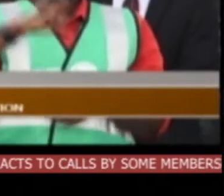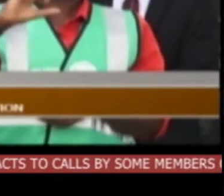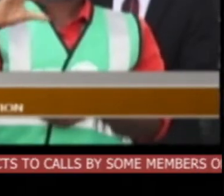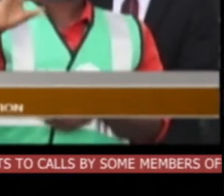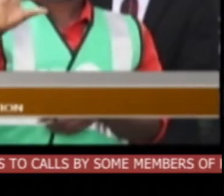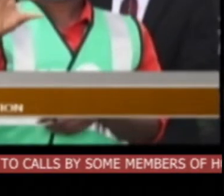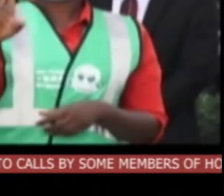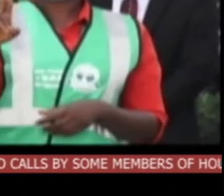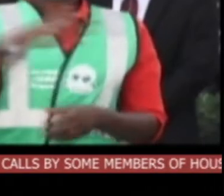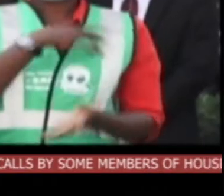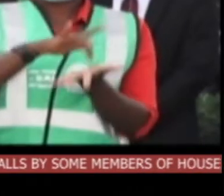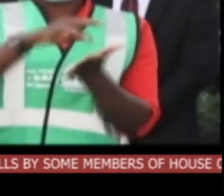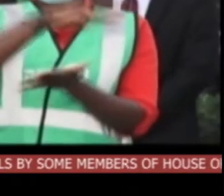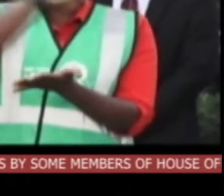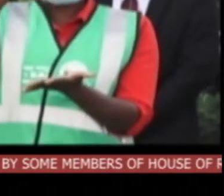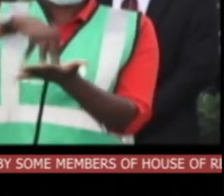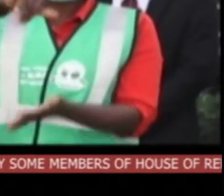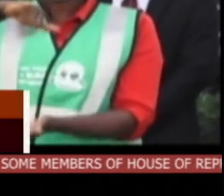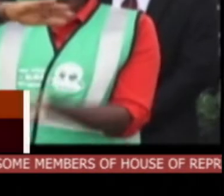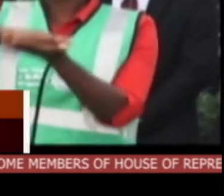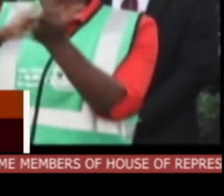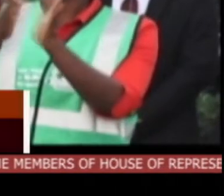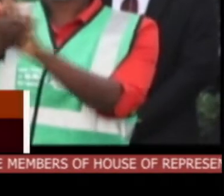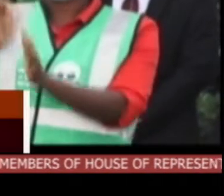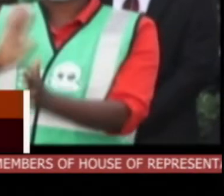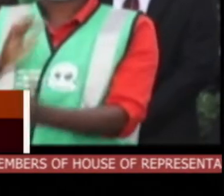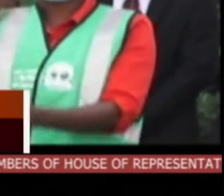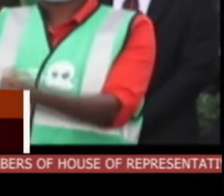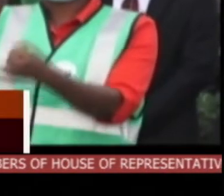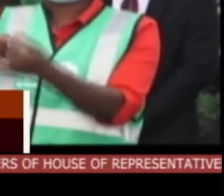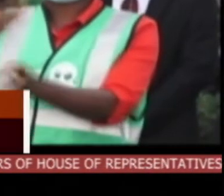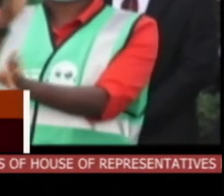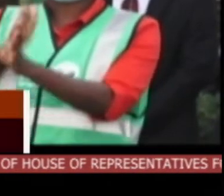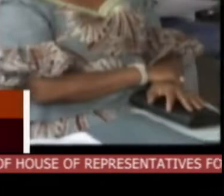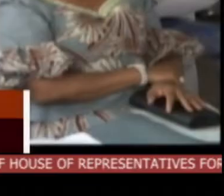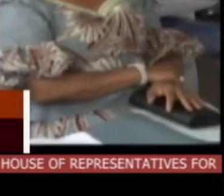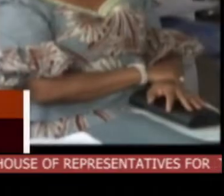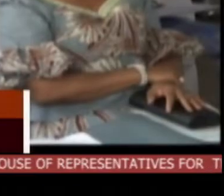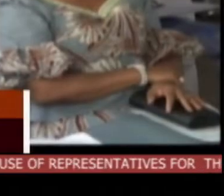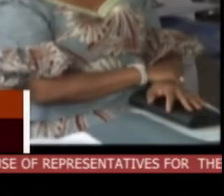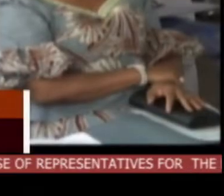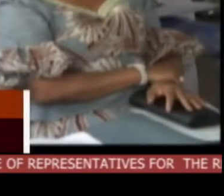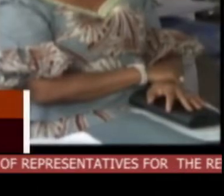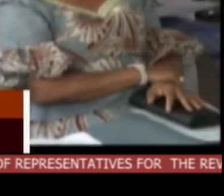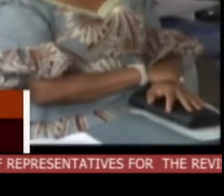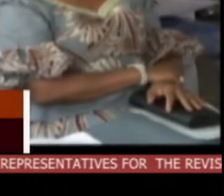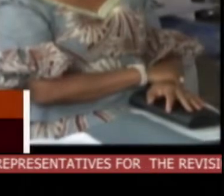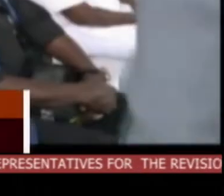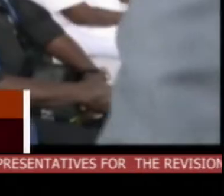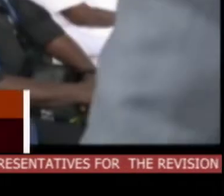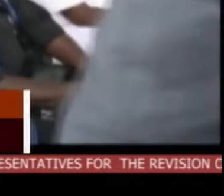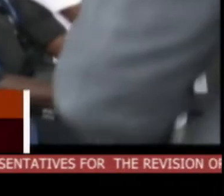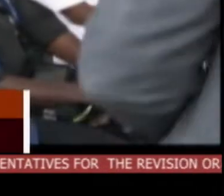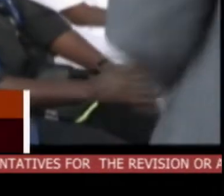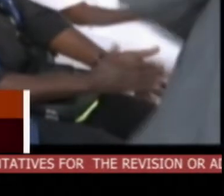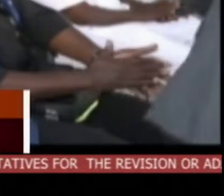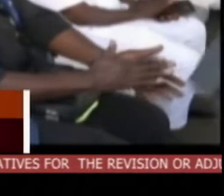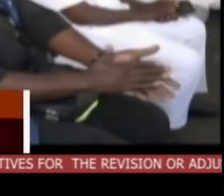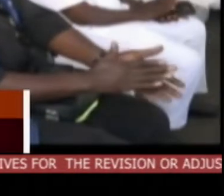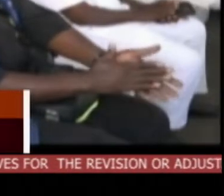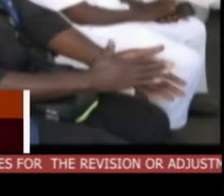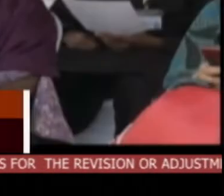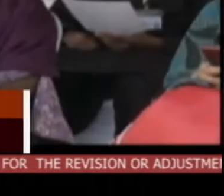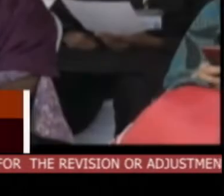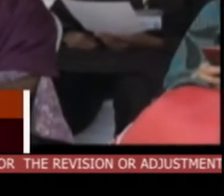treatment centers, they became our last line of defense. These health workers that took the first shot of